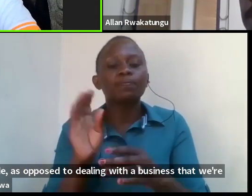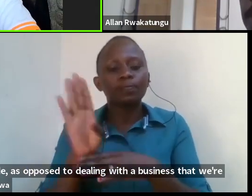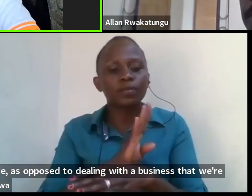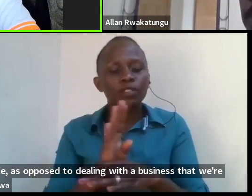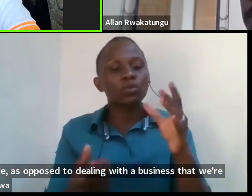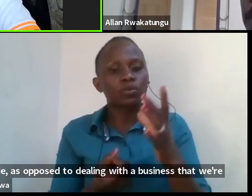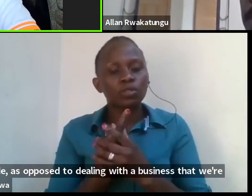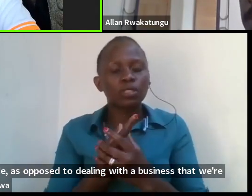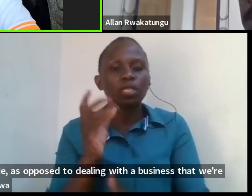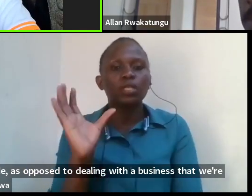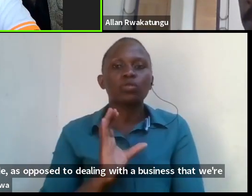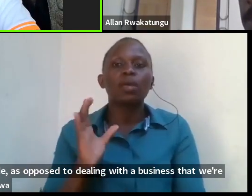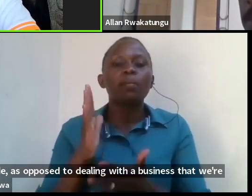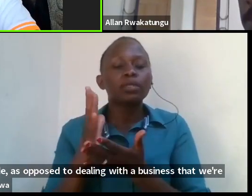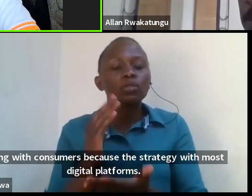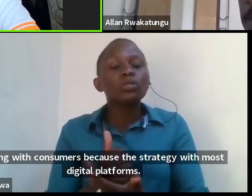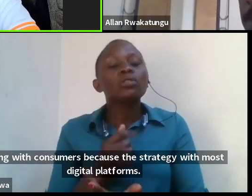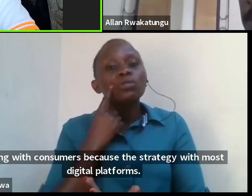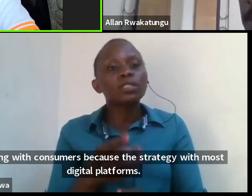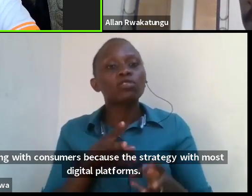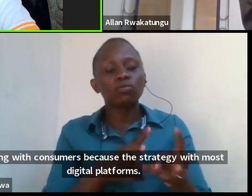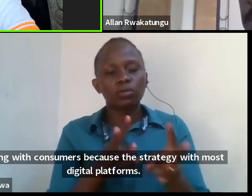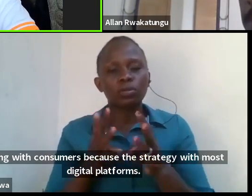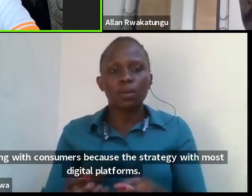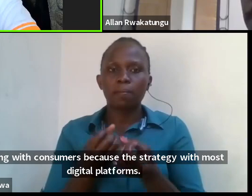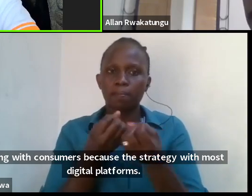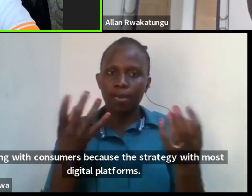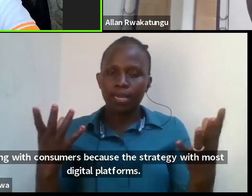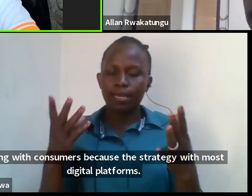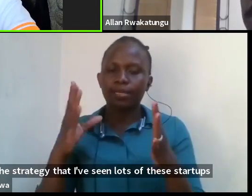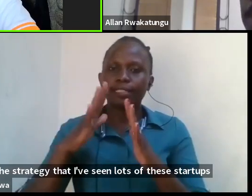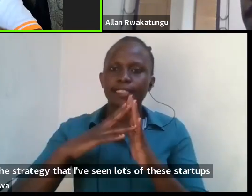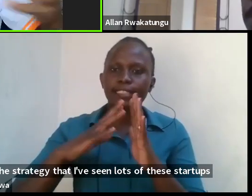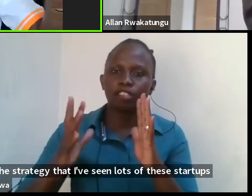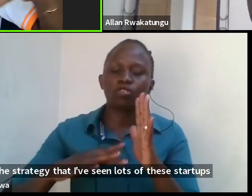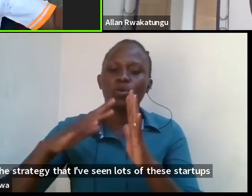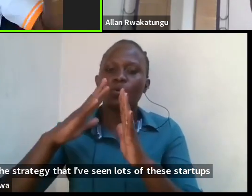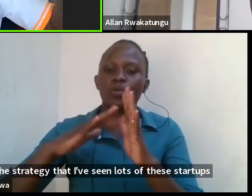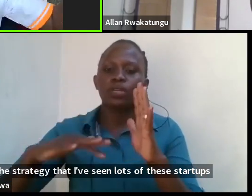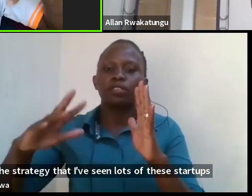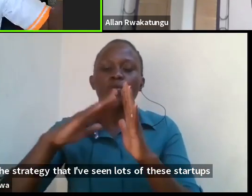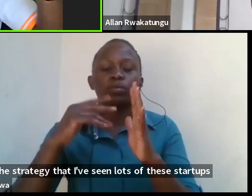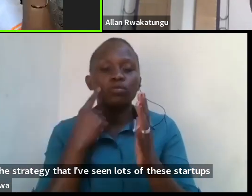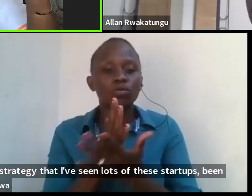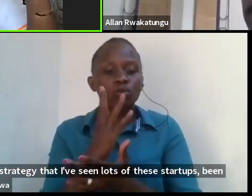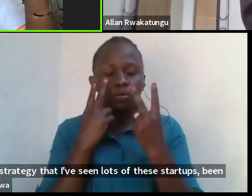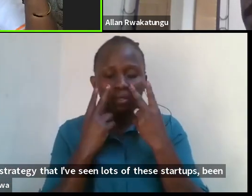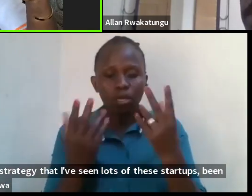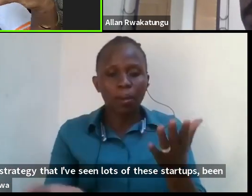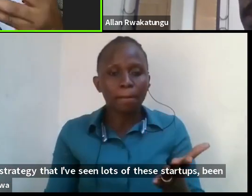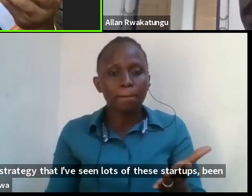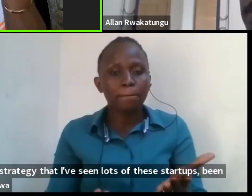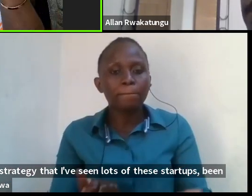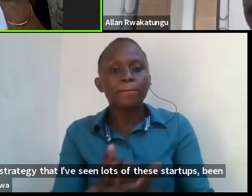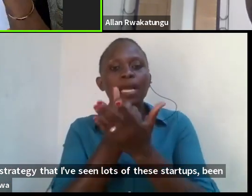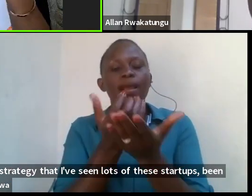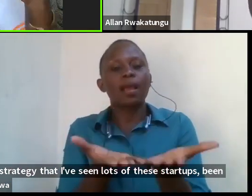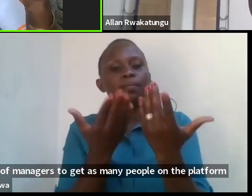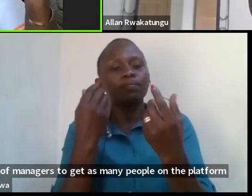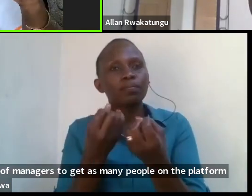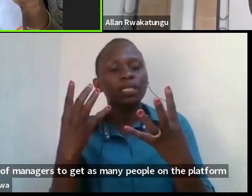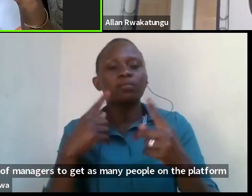platforms, the strategy, and you'll have seen most of these startups burn a lot of money just to get as many people on the platform as possible before you actually